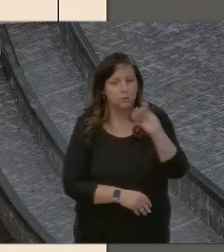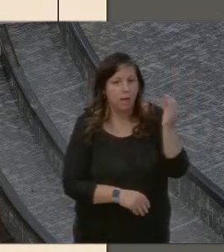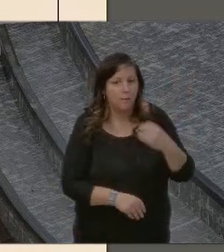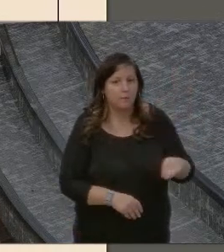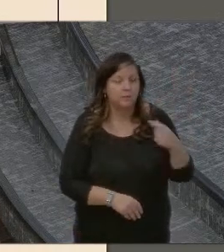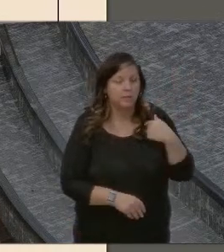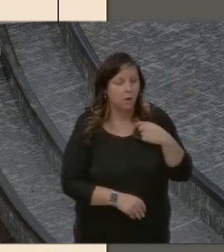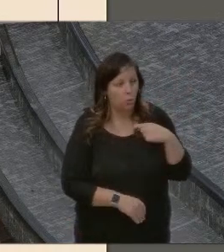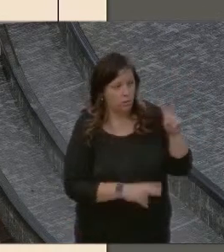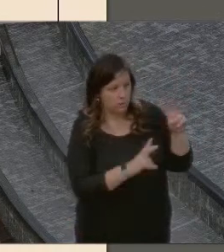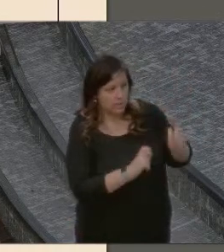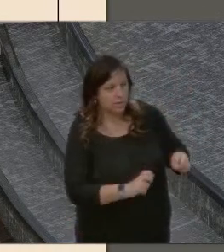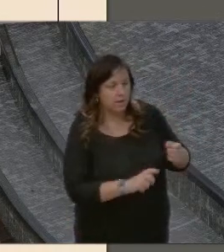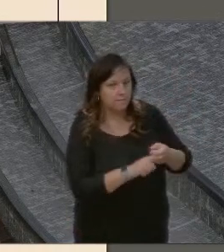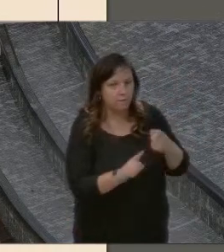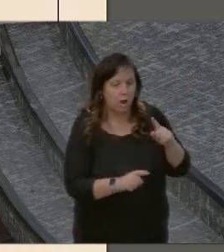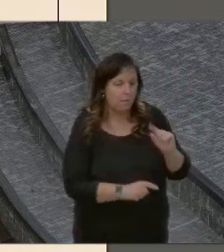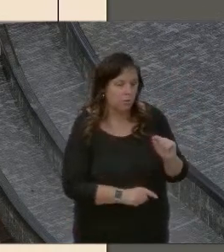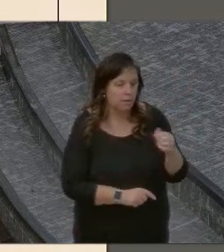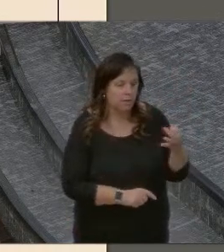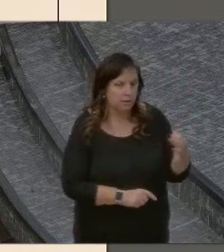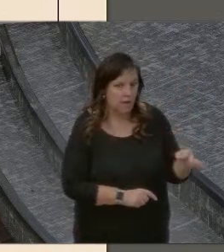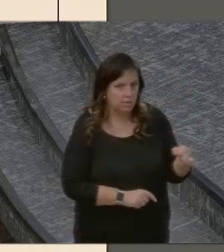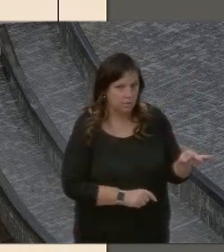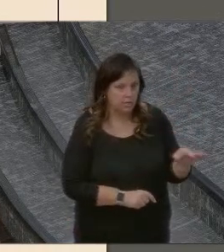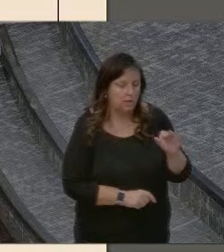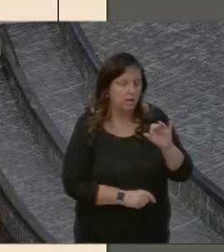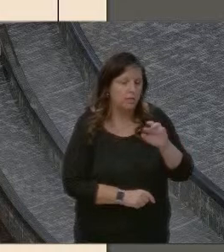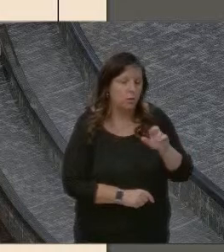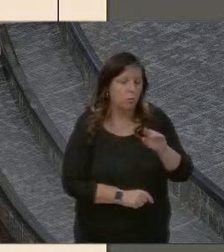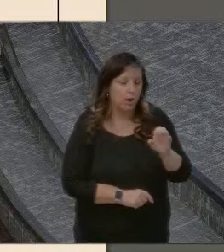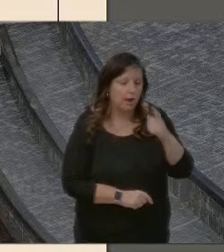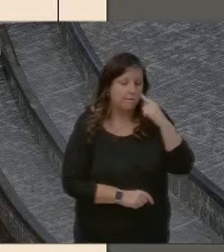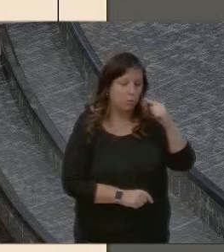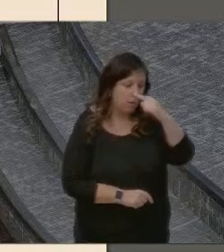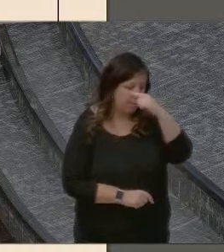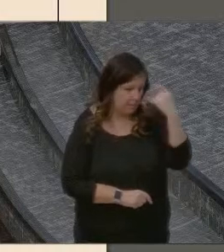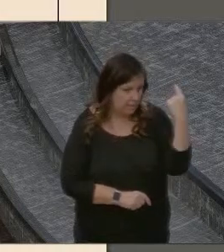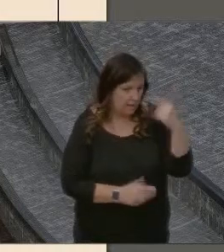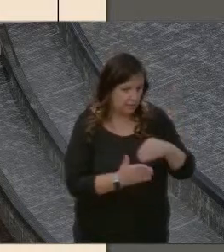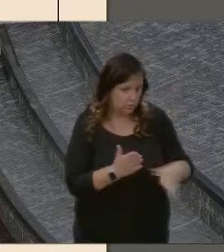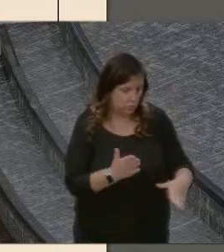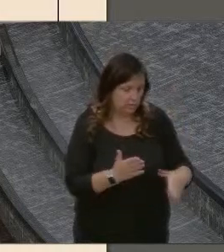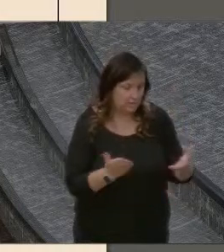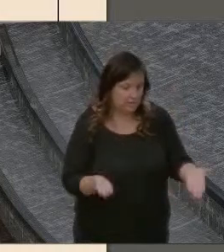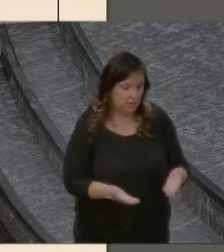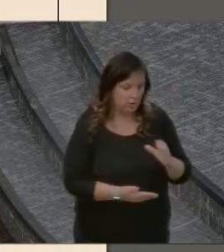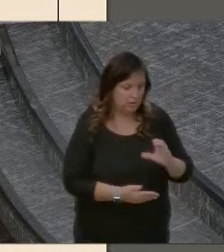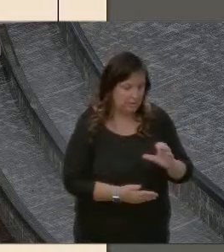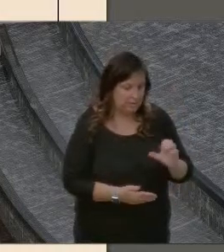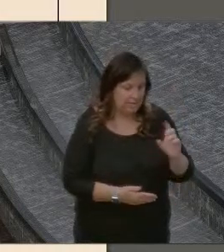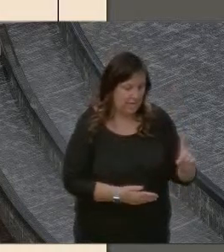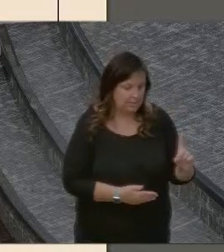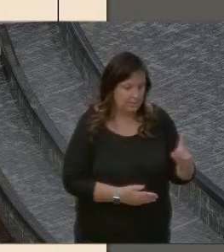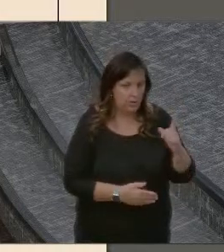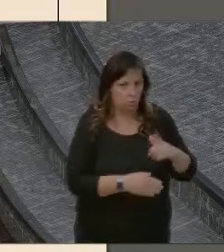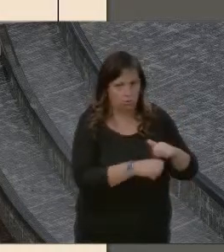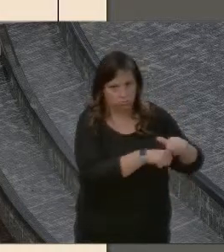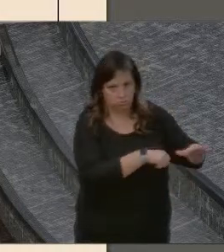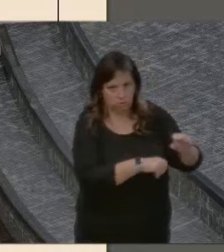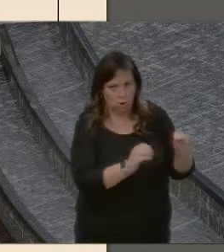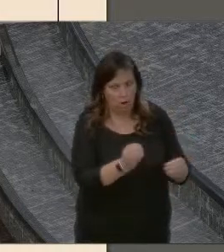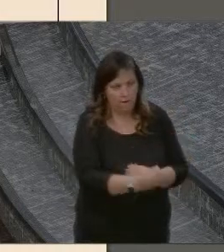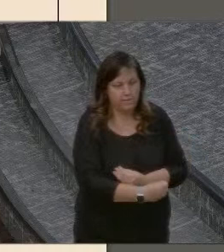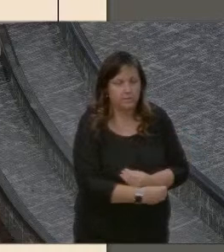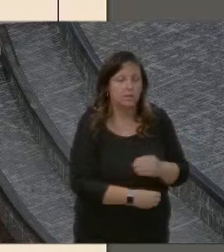means, that the rate at which black students in CCSD were referred to the office were